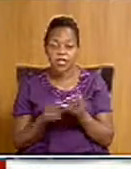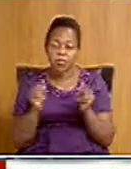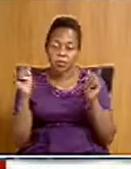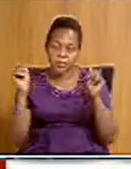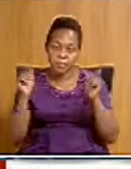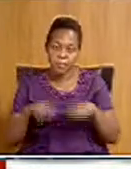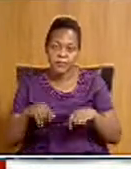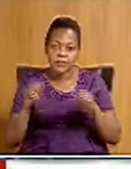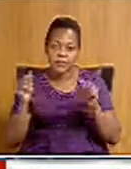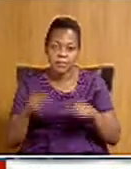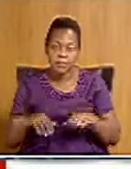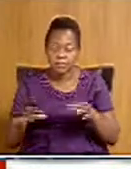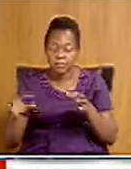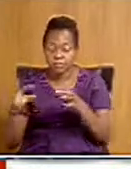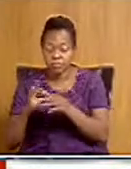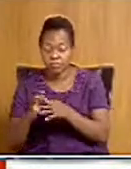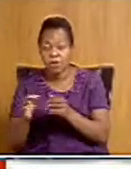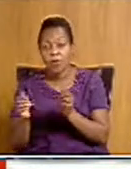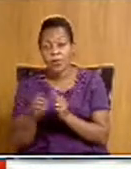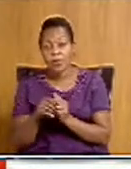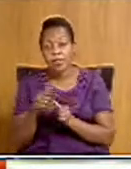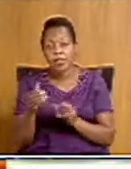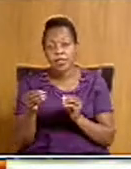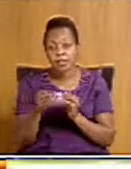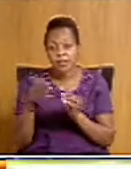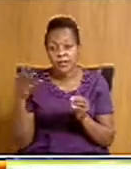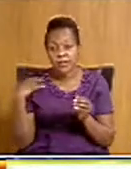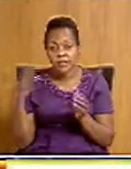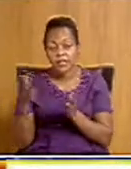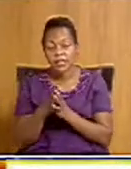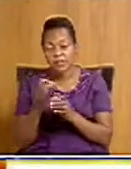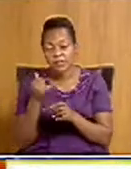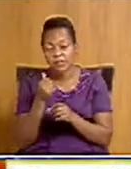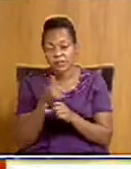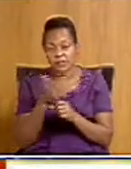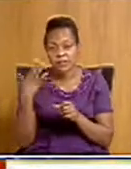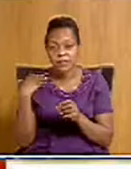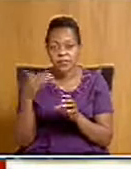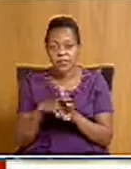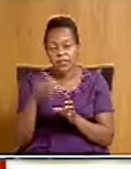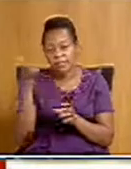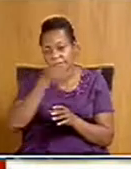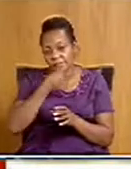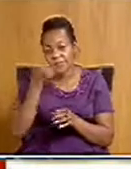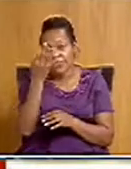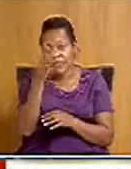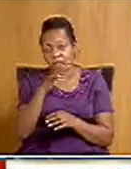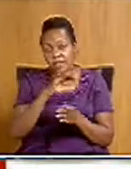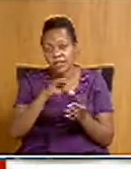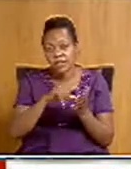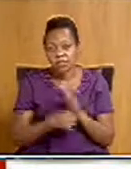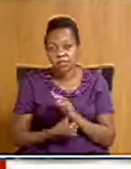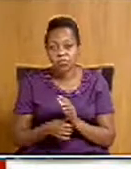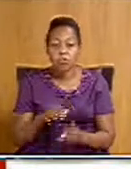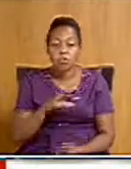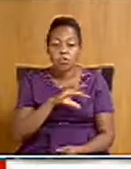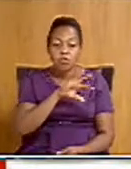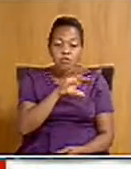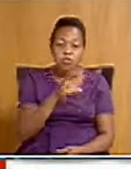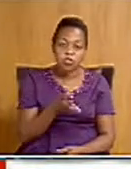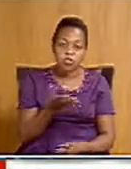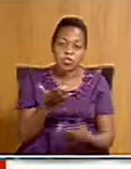deal, along with our brothers and sisters in Africa, with three issues: regional and